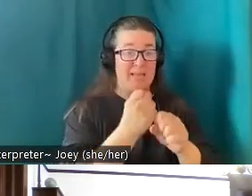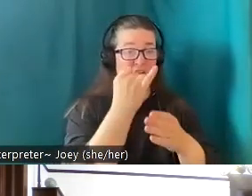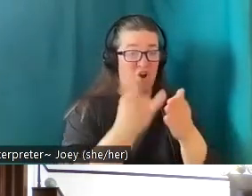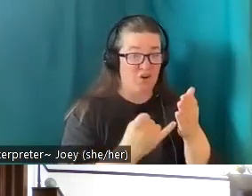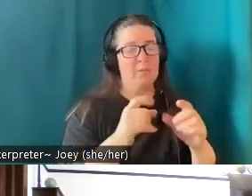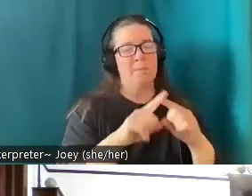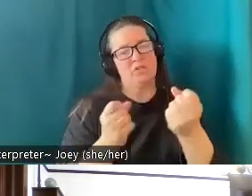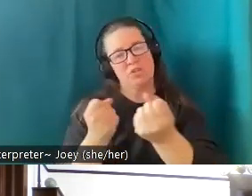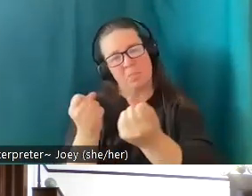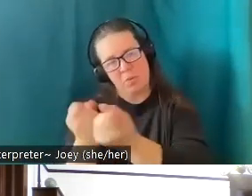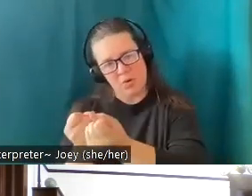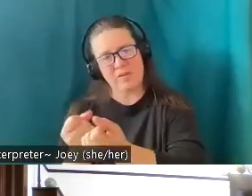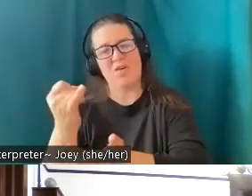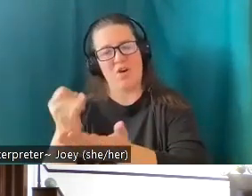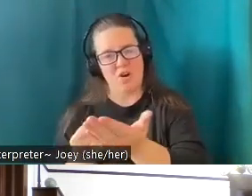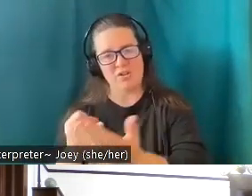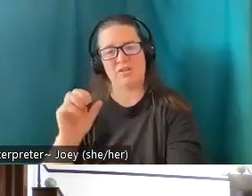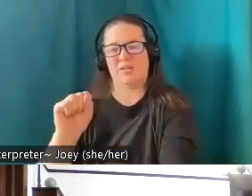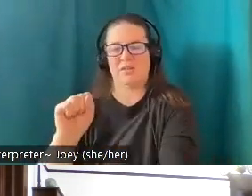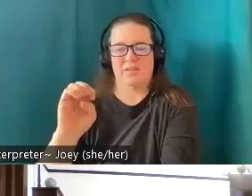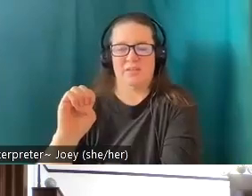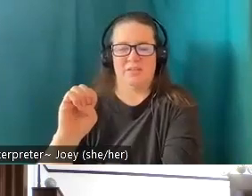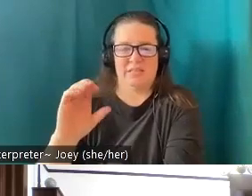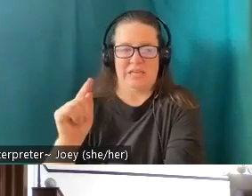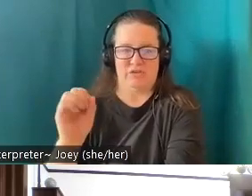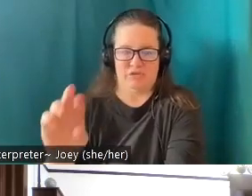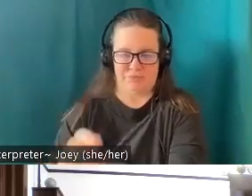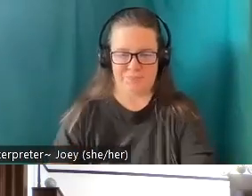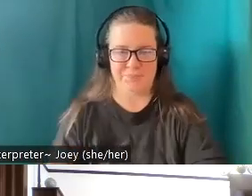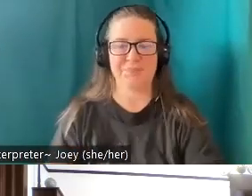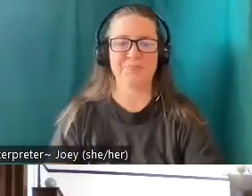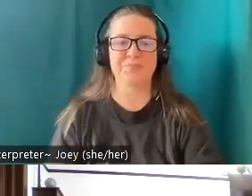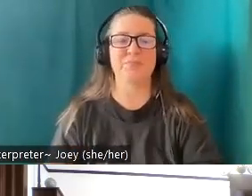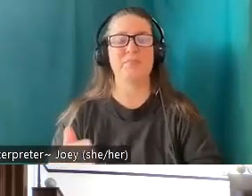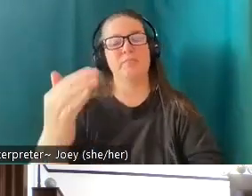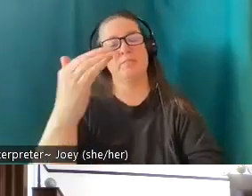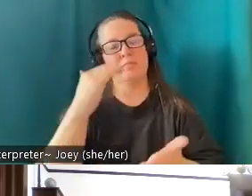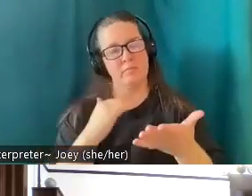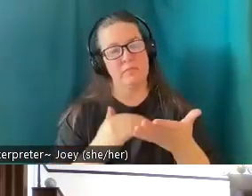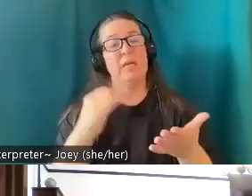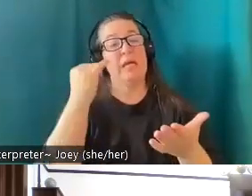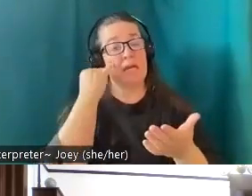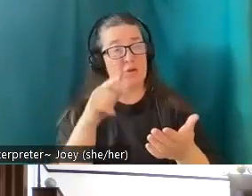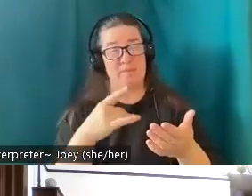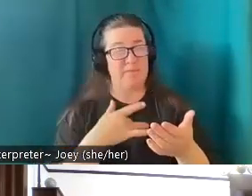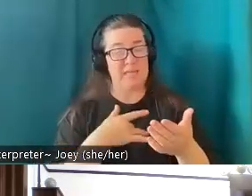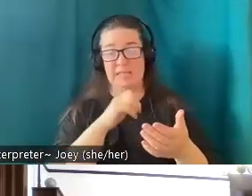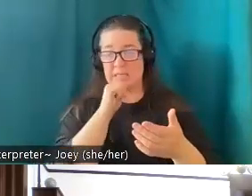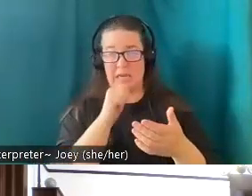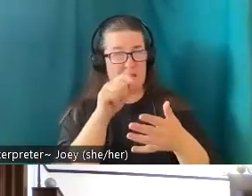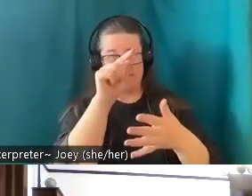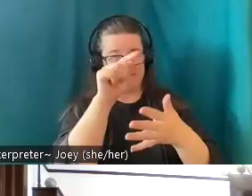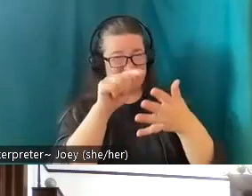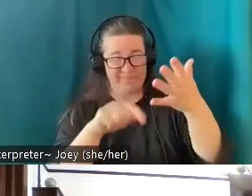There's also an option for other. So if you feel that your primary focus area is not covered by any of these options, but you do meet